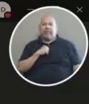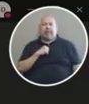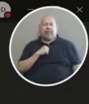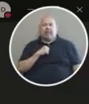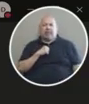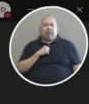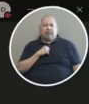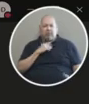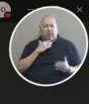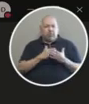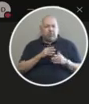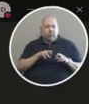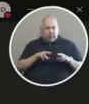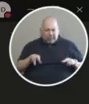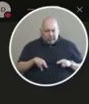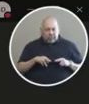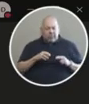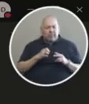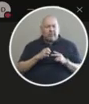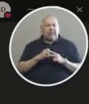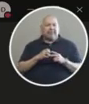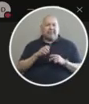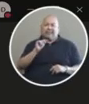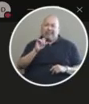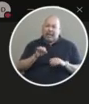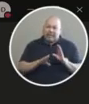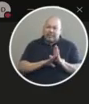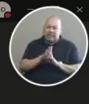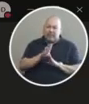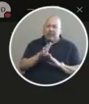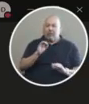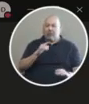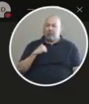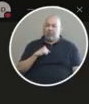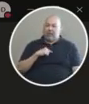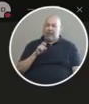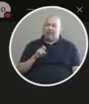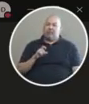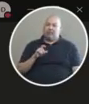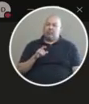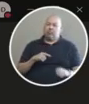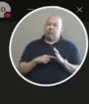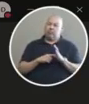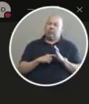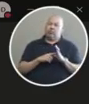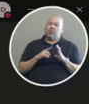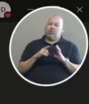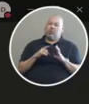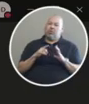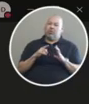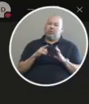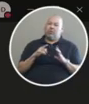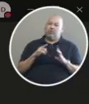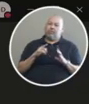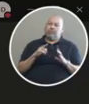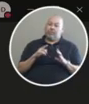regional economy. Property taxes have skyrocketed. And we have to show